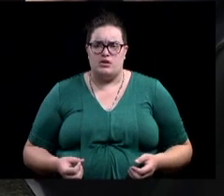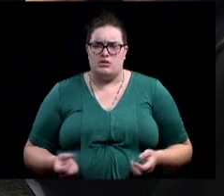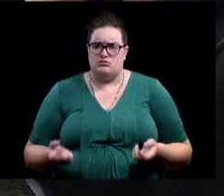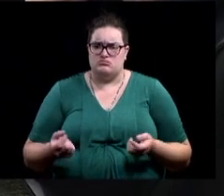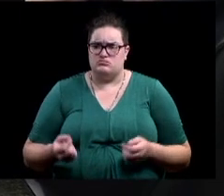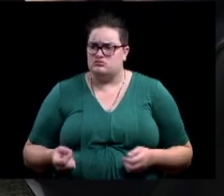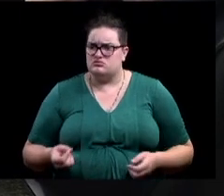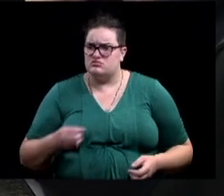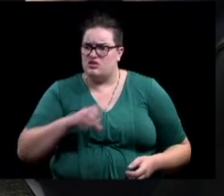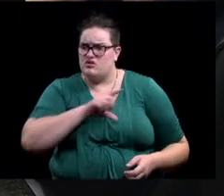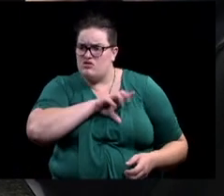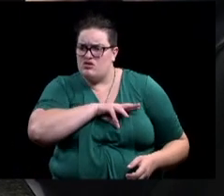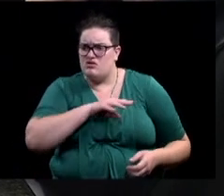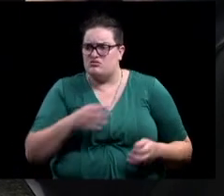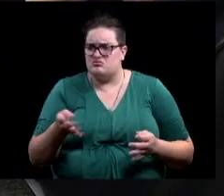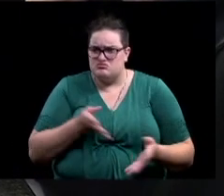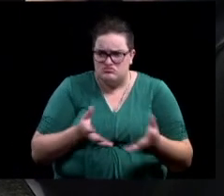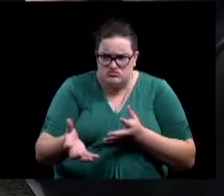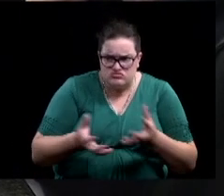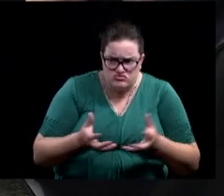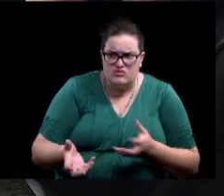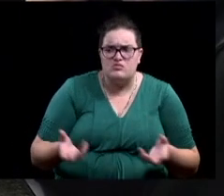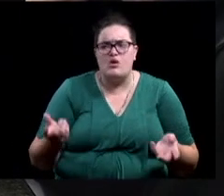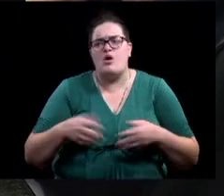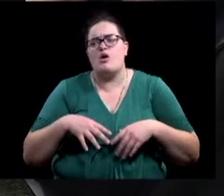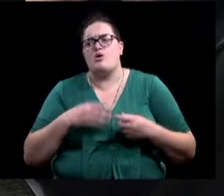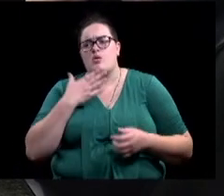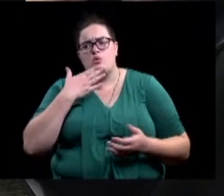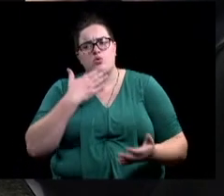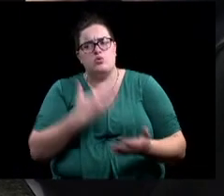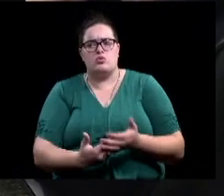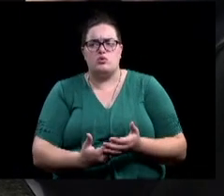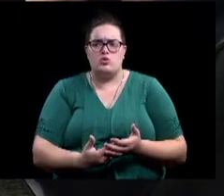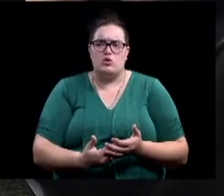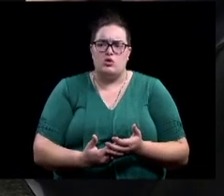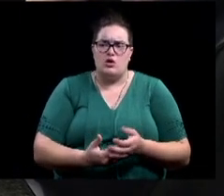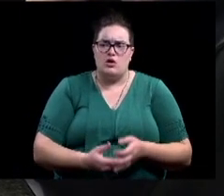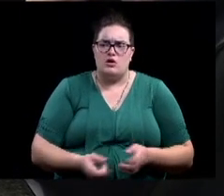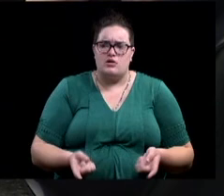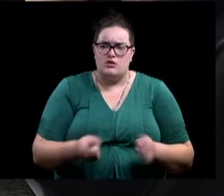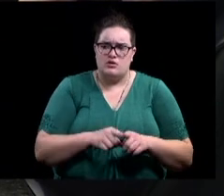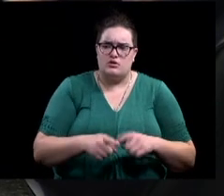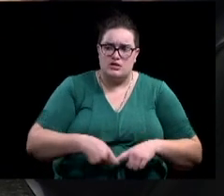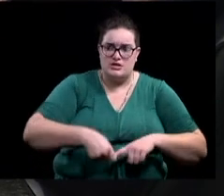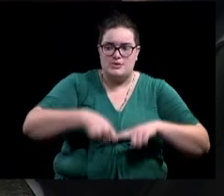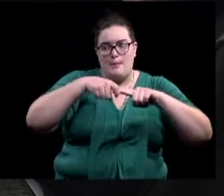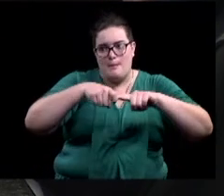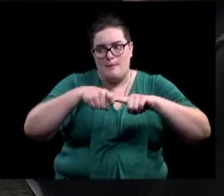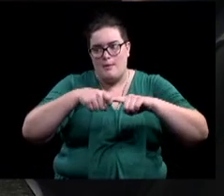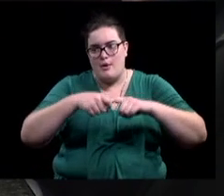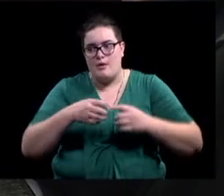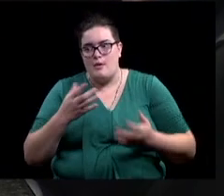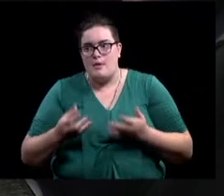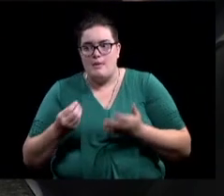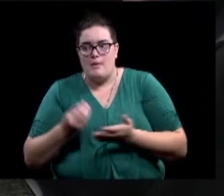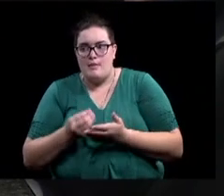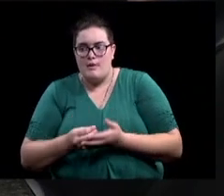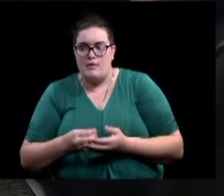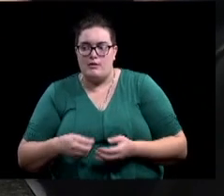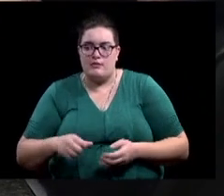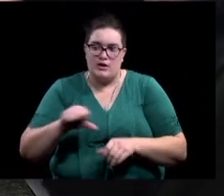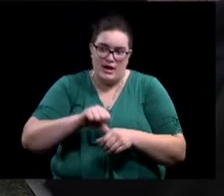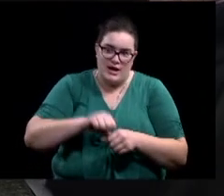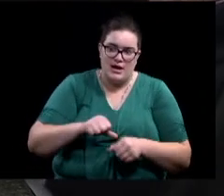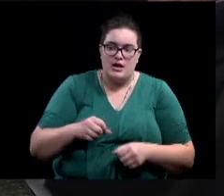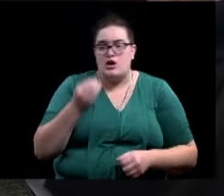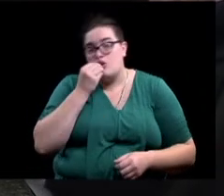officers do special things for citizens, like buy them gasoline or buy them food, or intervene in those ways, in addition to working